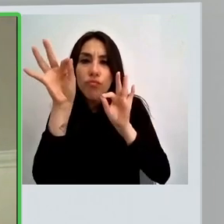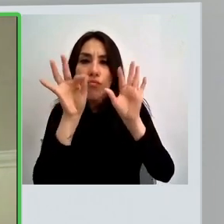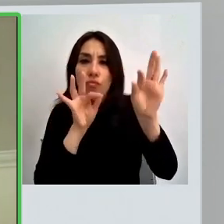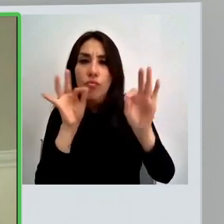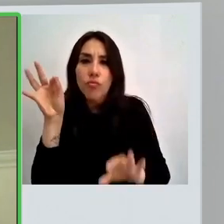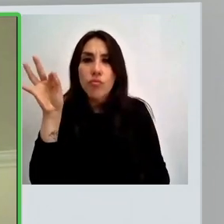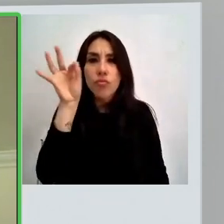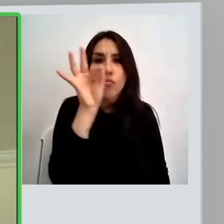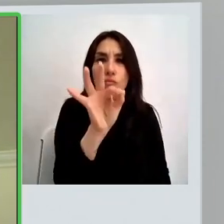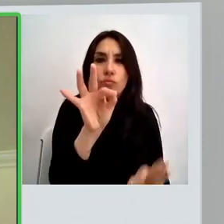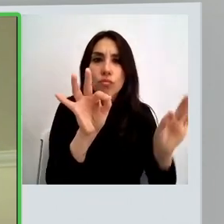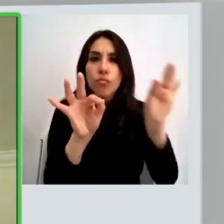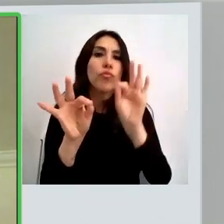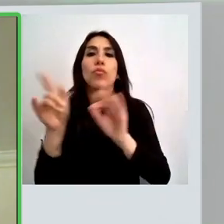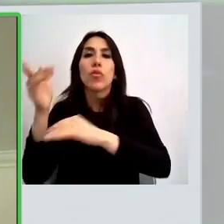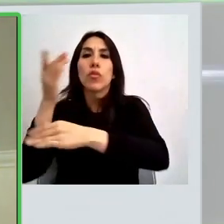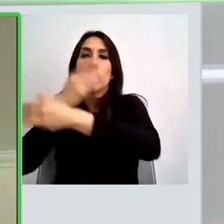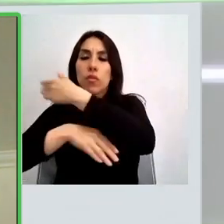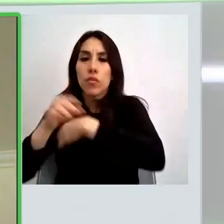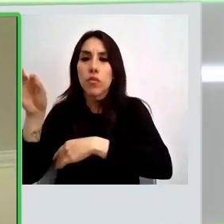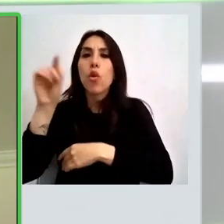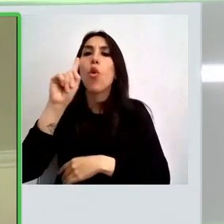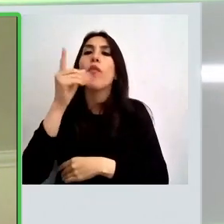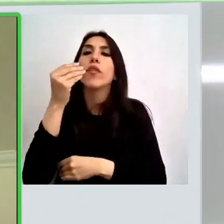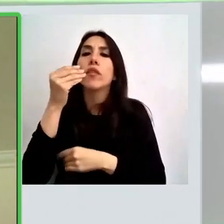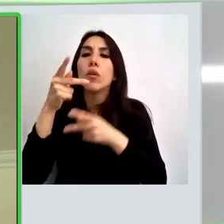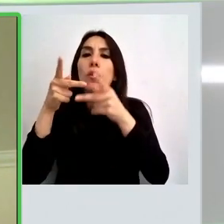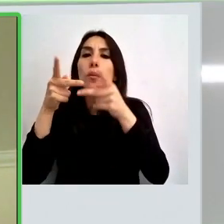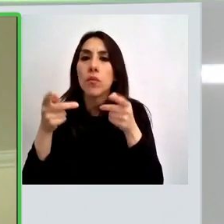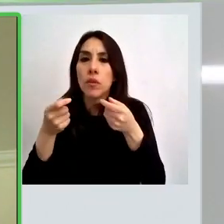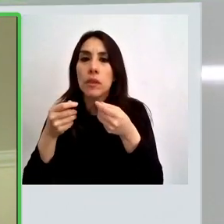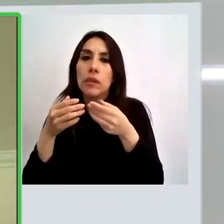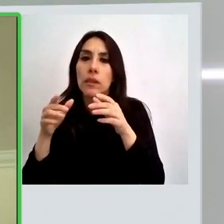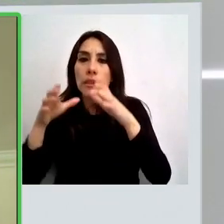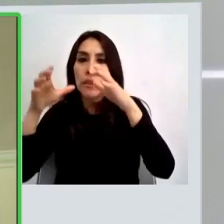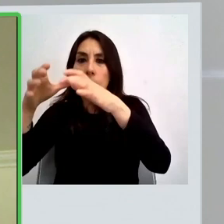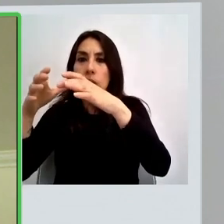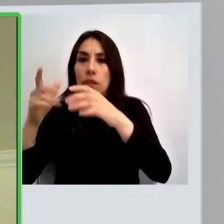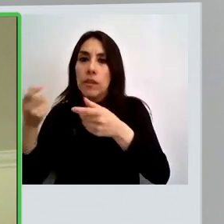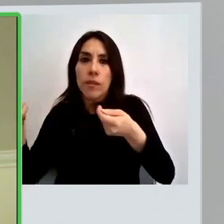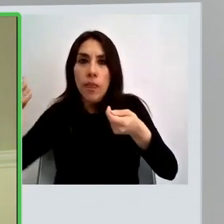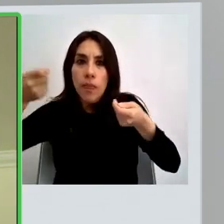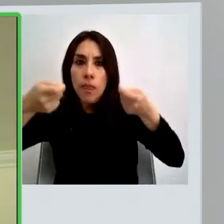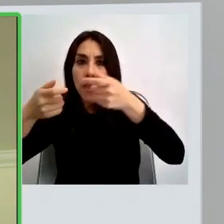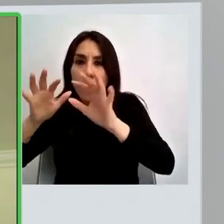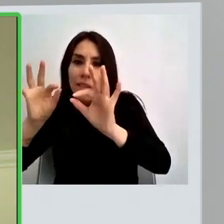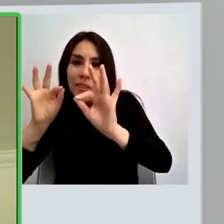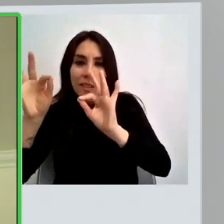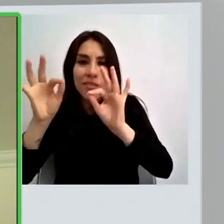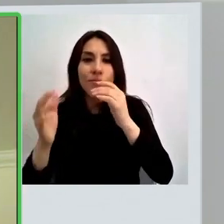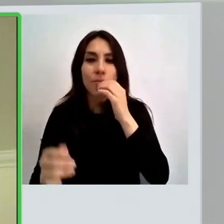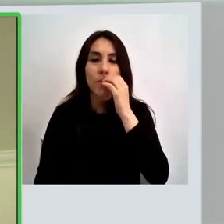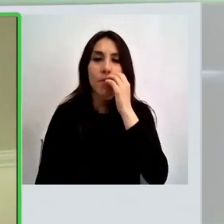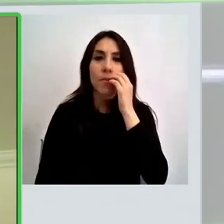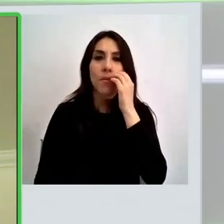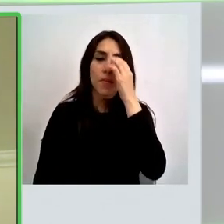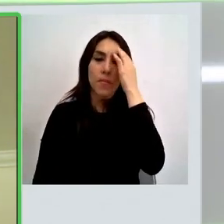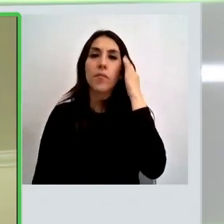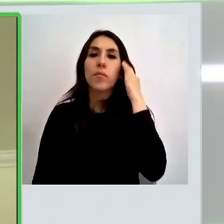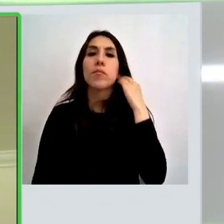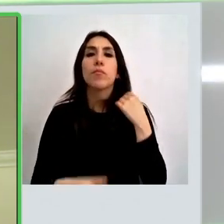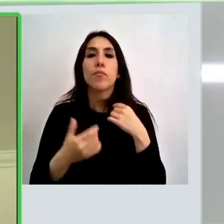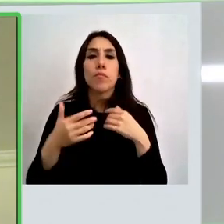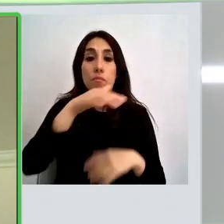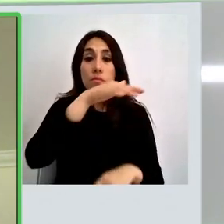of put away someplace separate and apart from the workforce. We've had that in the United States